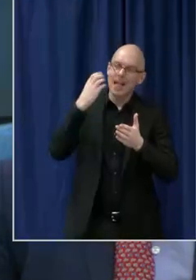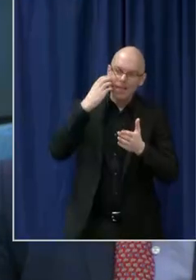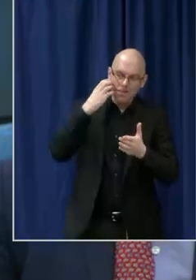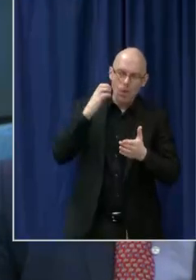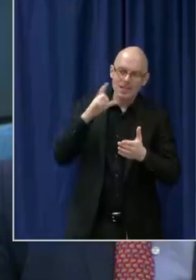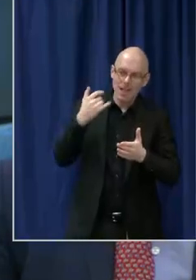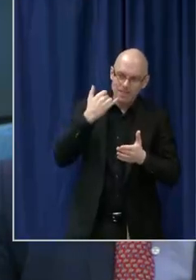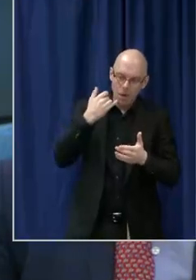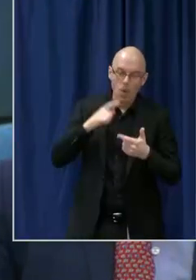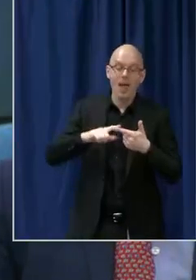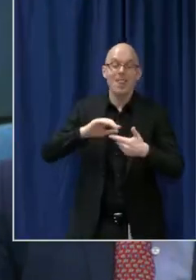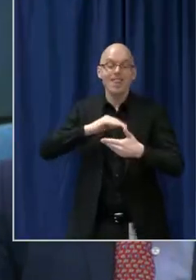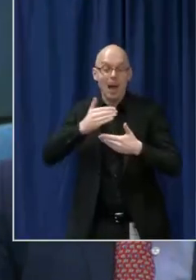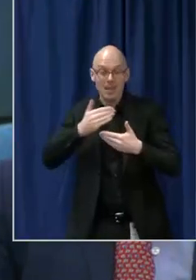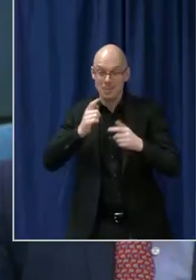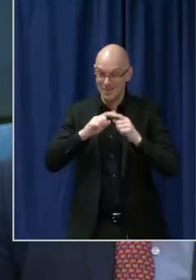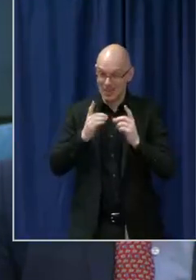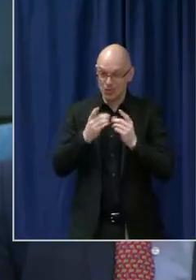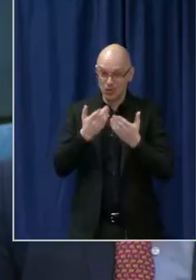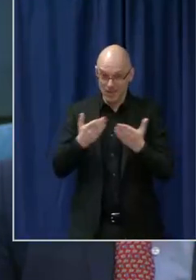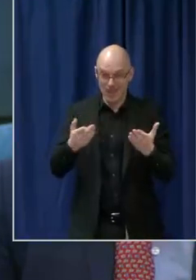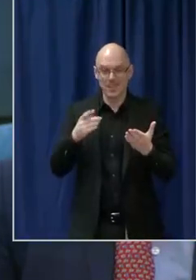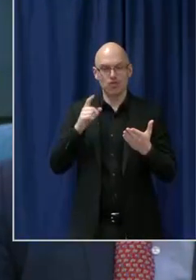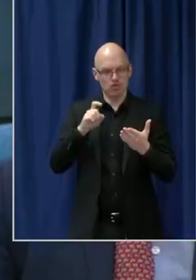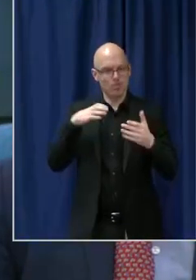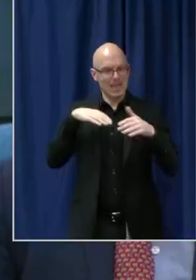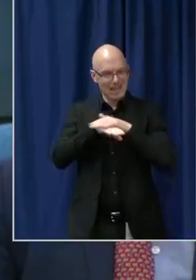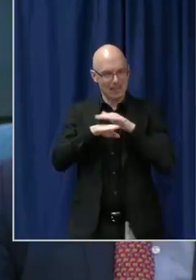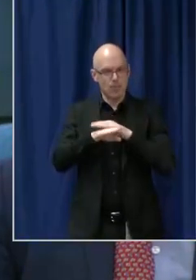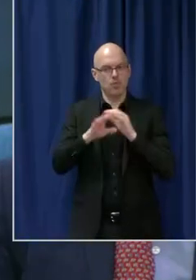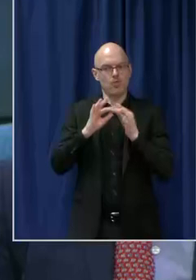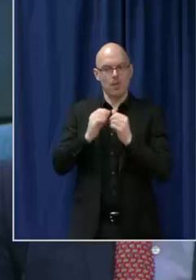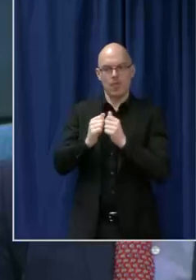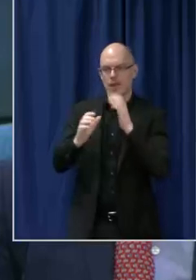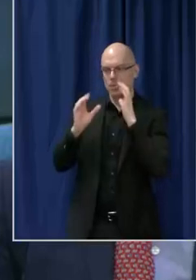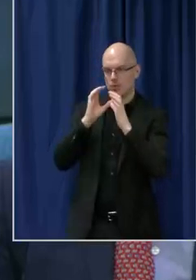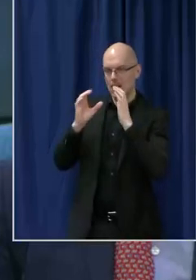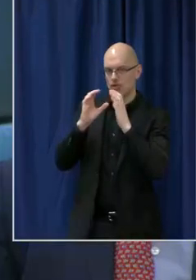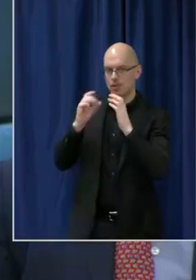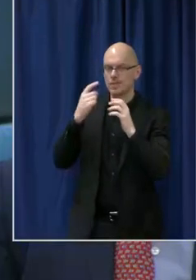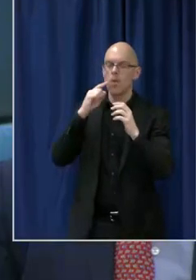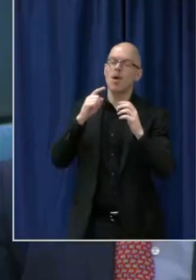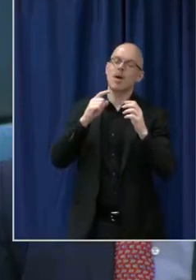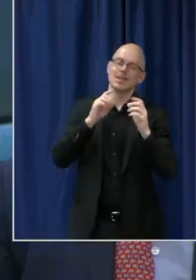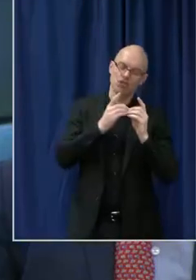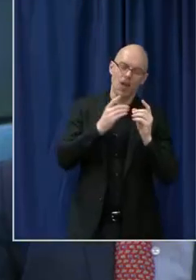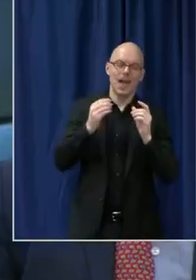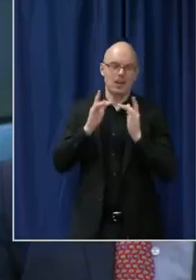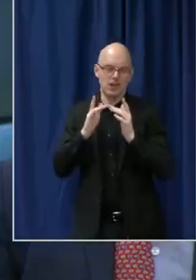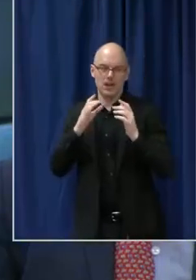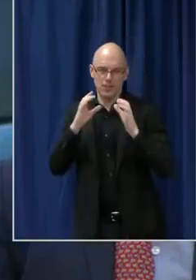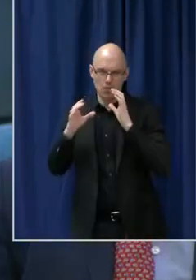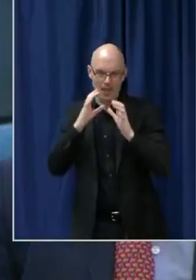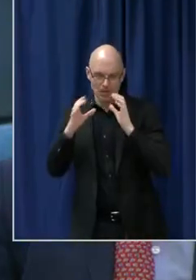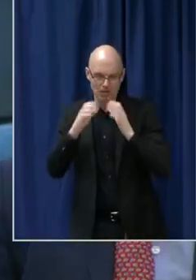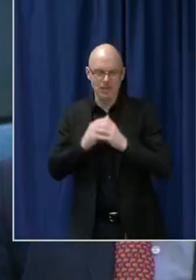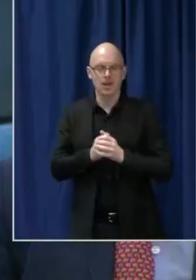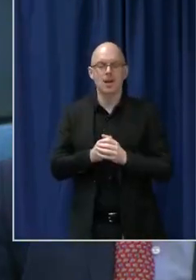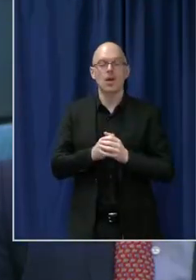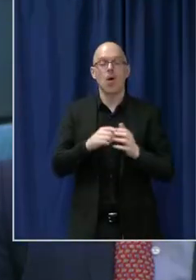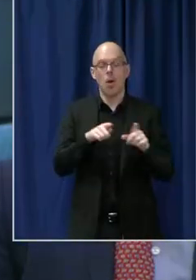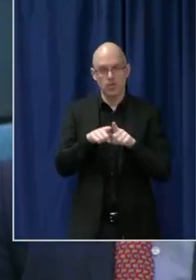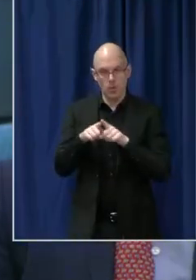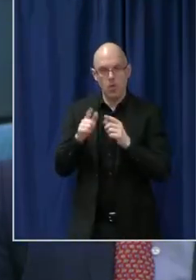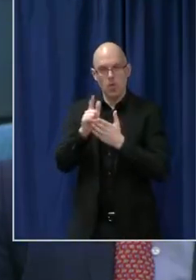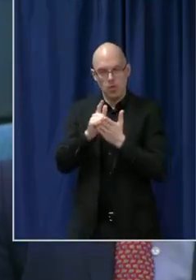devices to generally be accessible with respect to communications, internet and digital communications, as well as ensuring